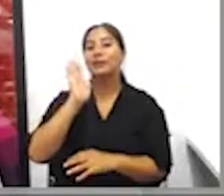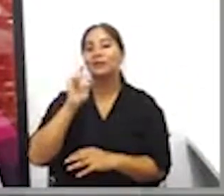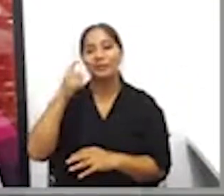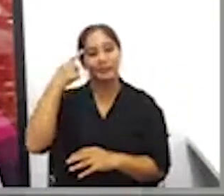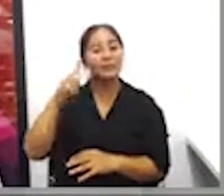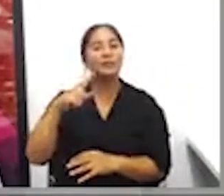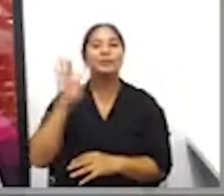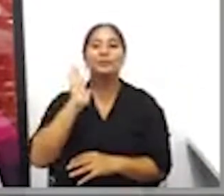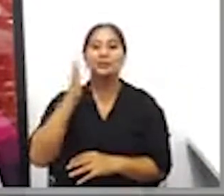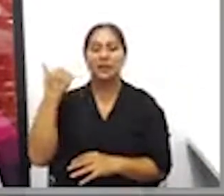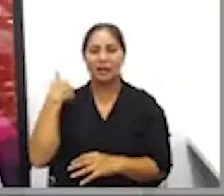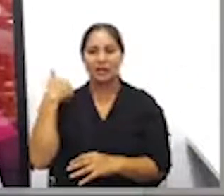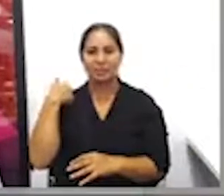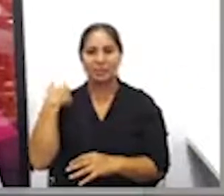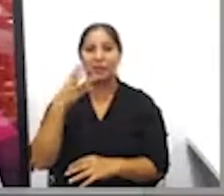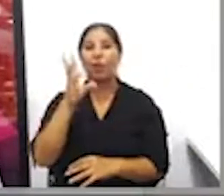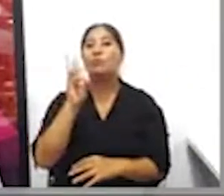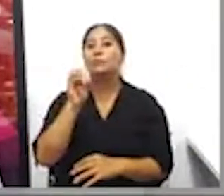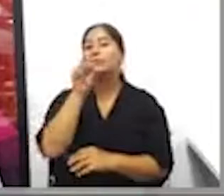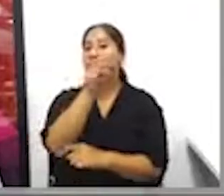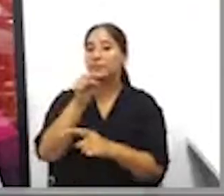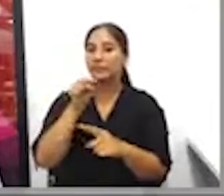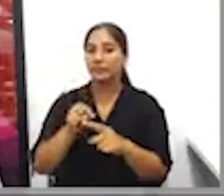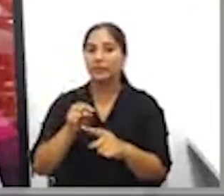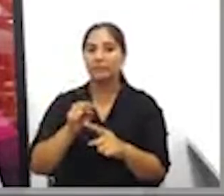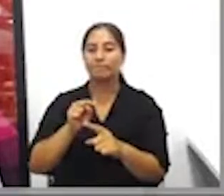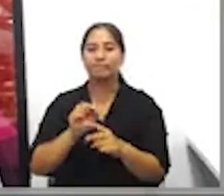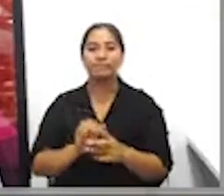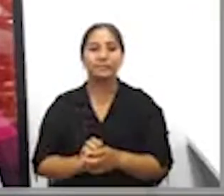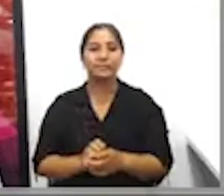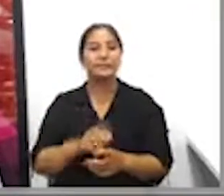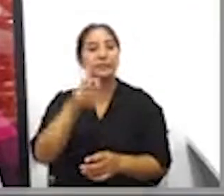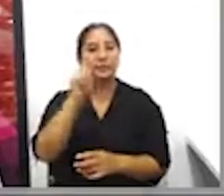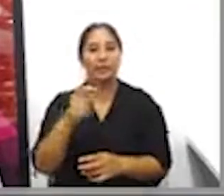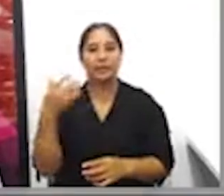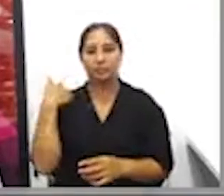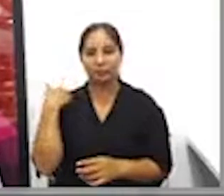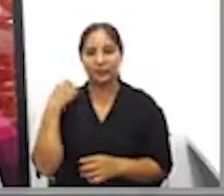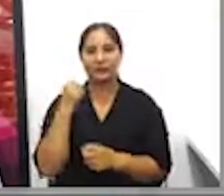of it. But they have confidence in themselves. So if you have 60% of the